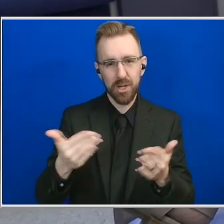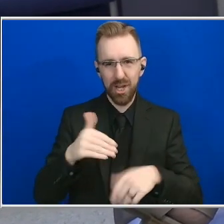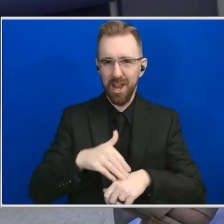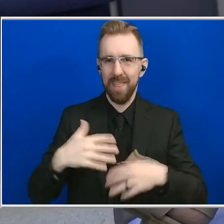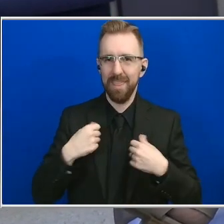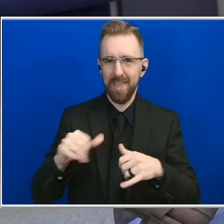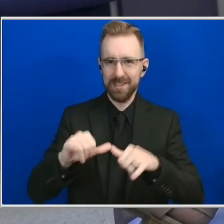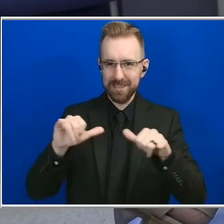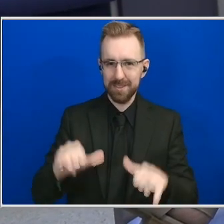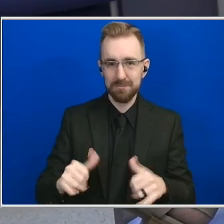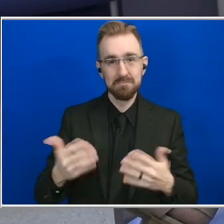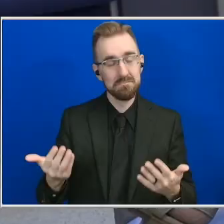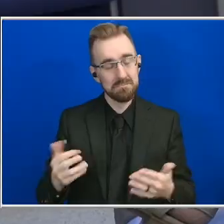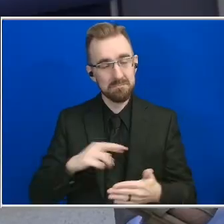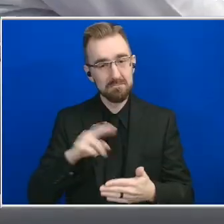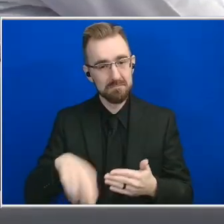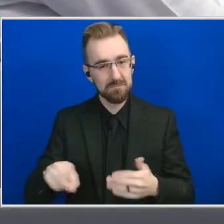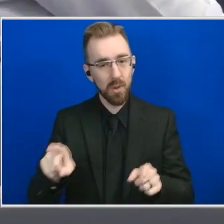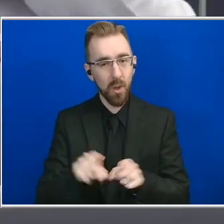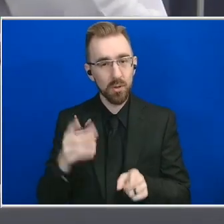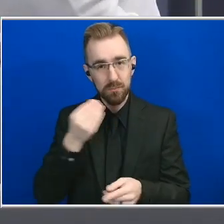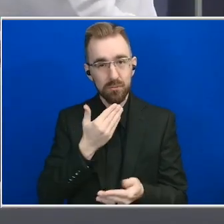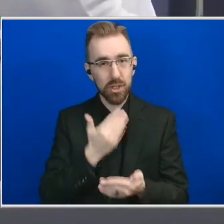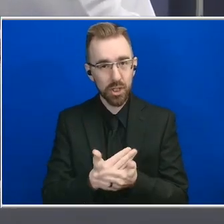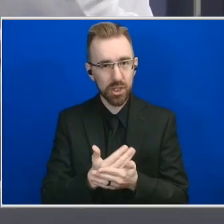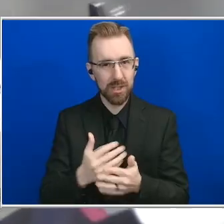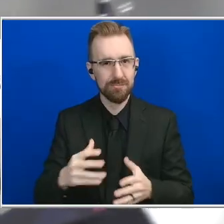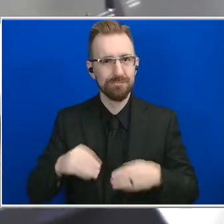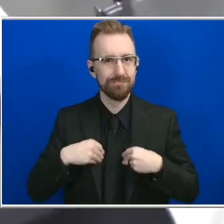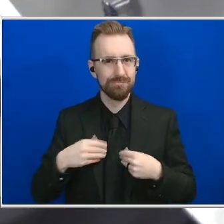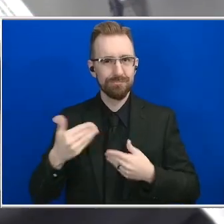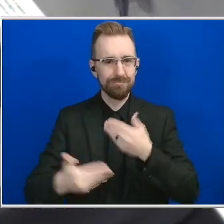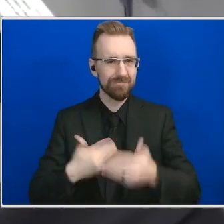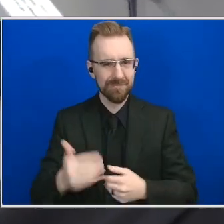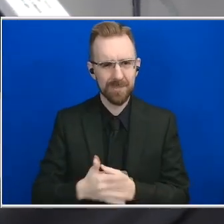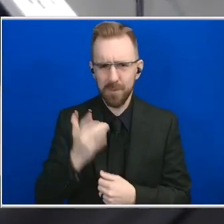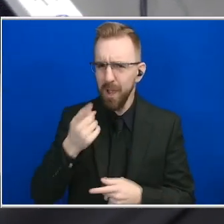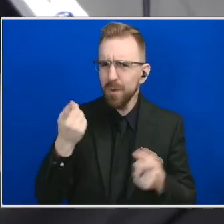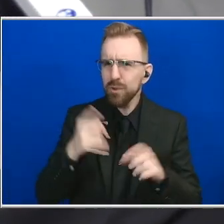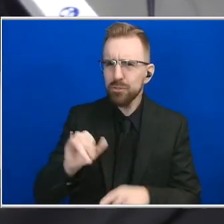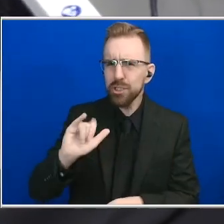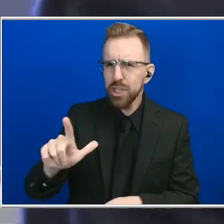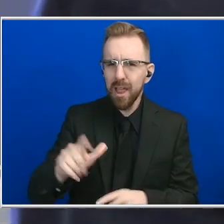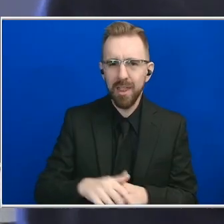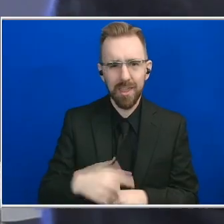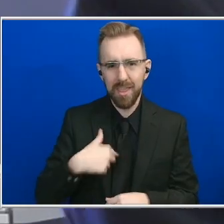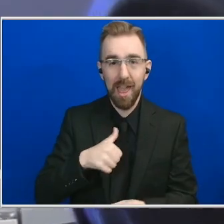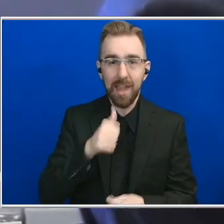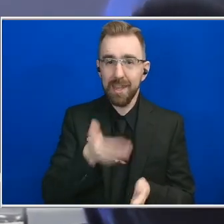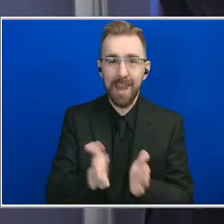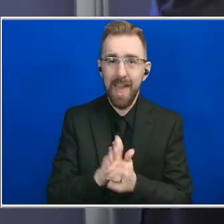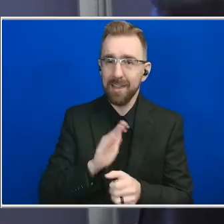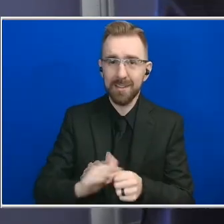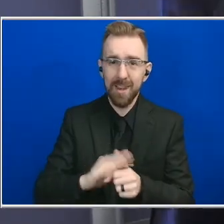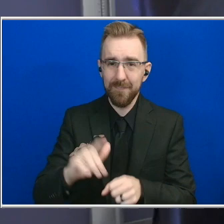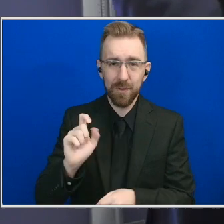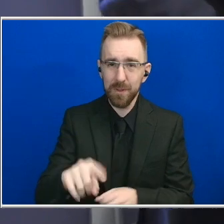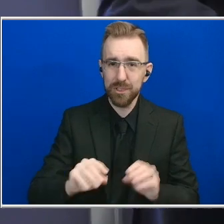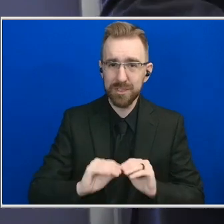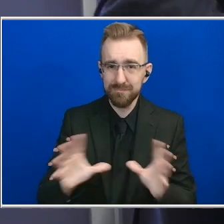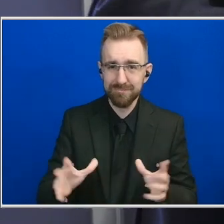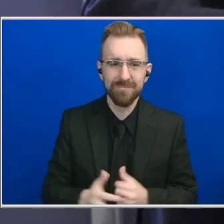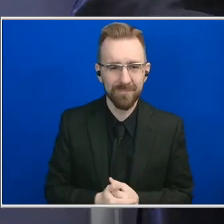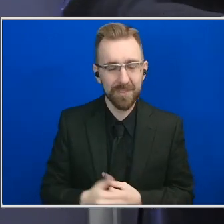turns out she's also a pretty good sport. Why'd you agree to do this, Jill? Because I didn't ask enough questions. These 3 cuffs that are on each